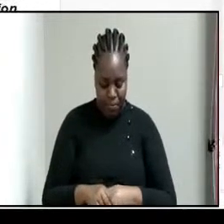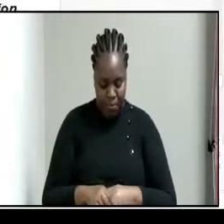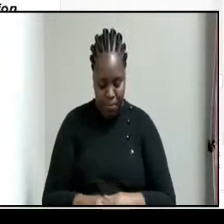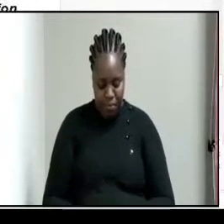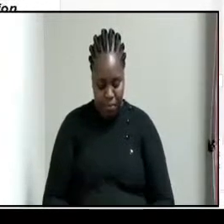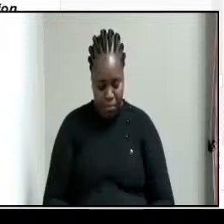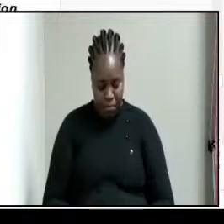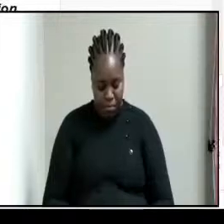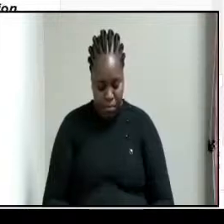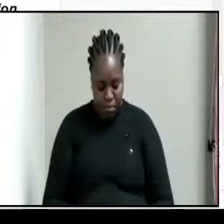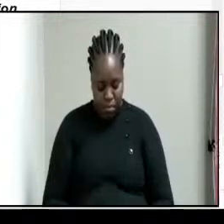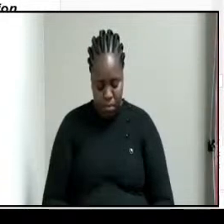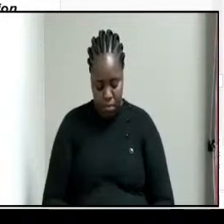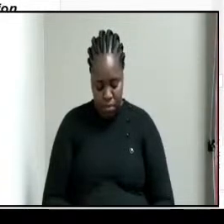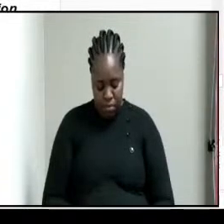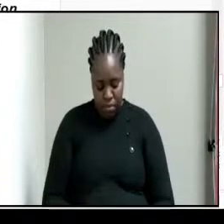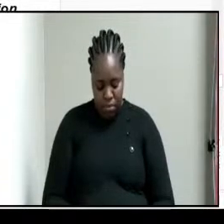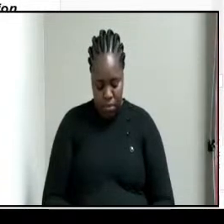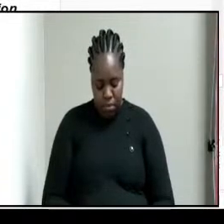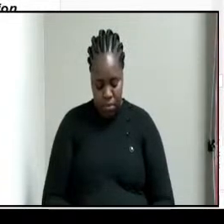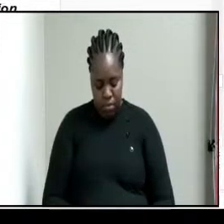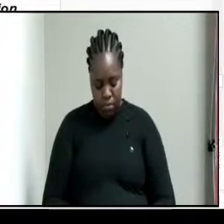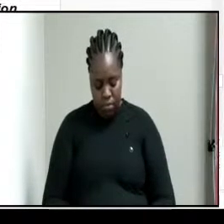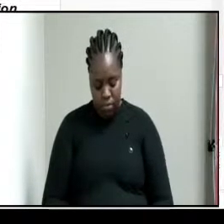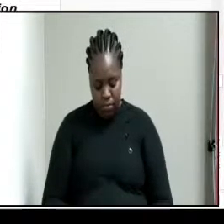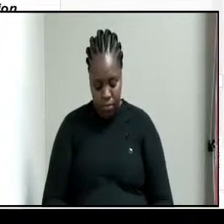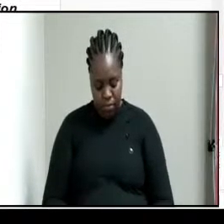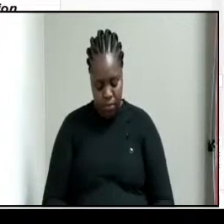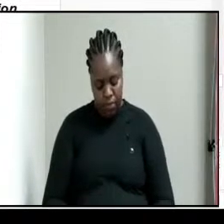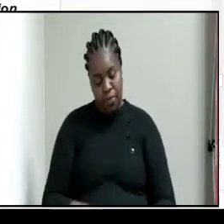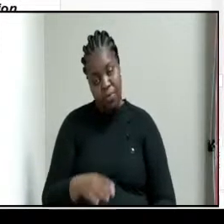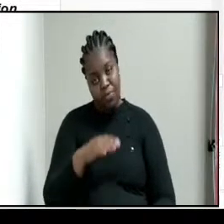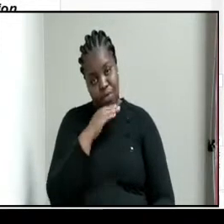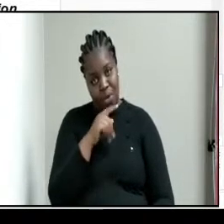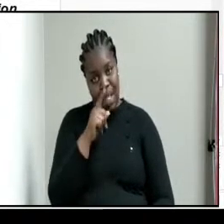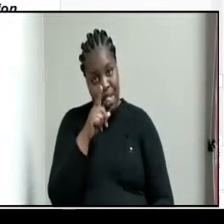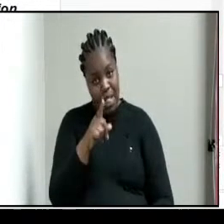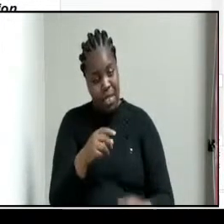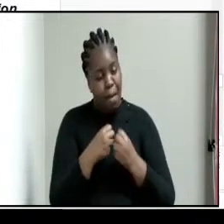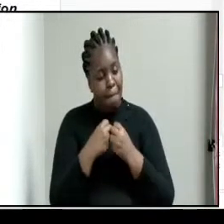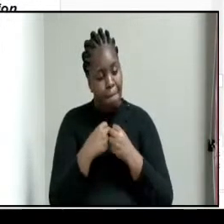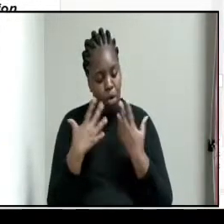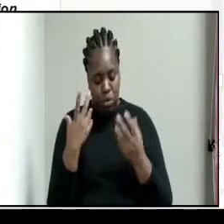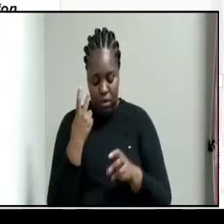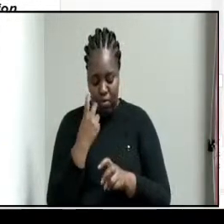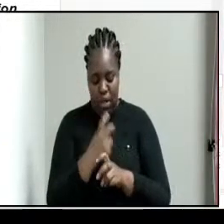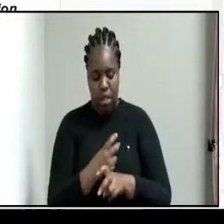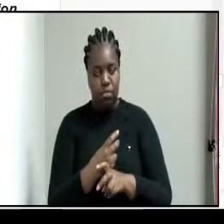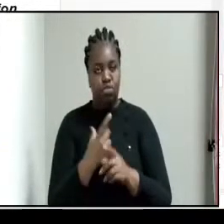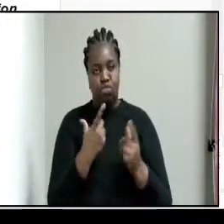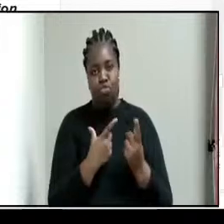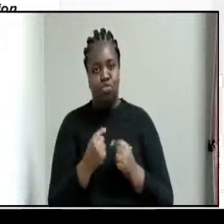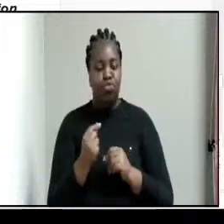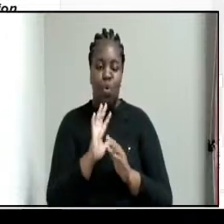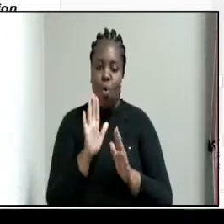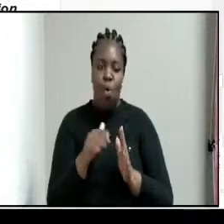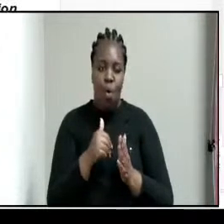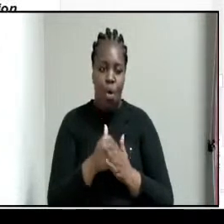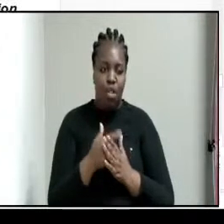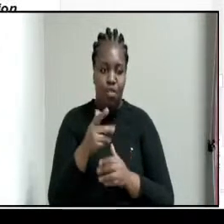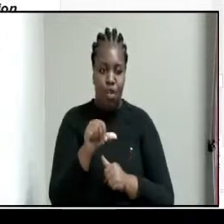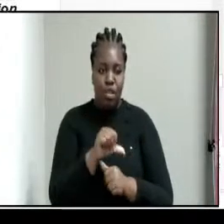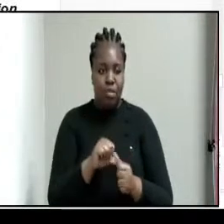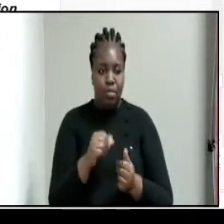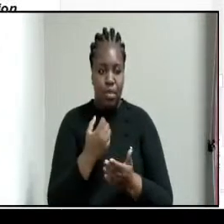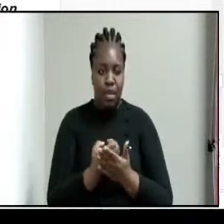also, so it says here that the duty to fulfill is the most difficult and contentious to implement of all the obligations imposed by socio-economic